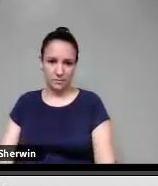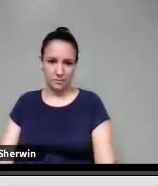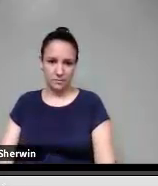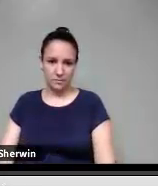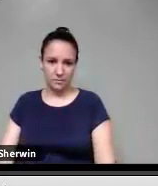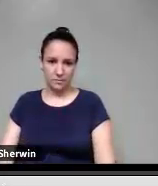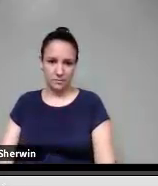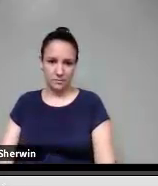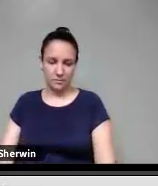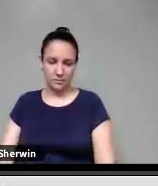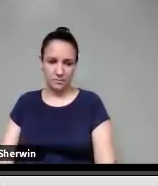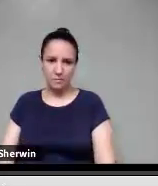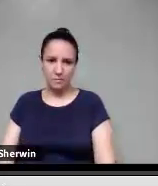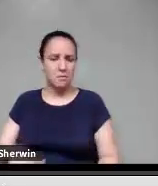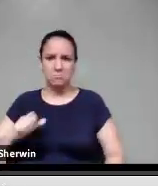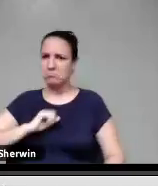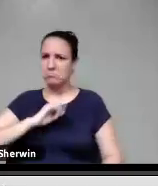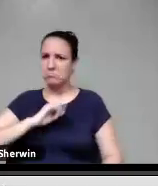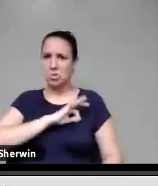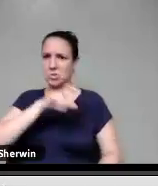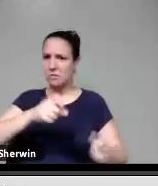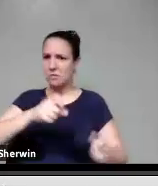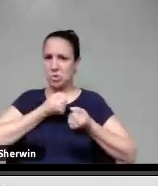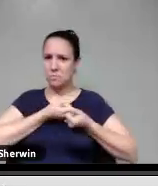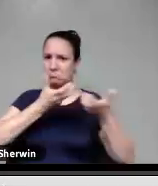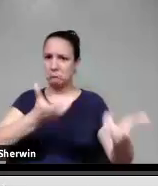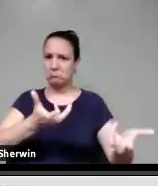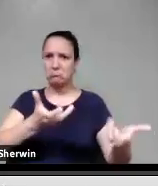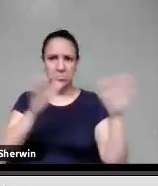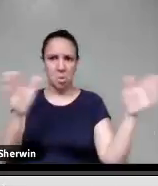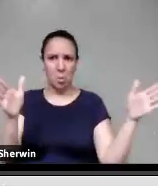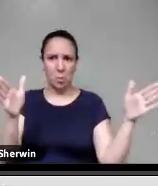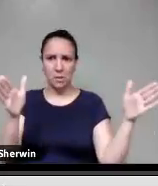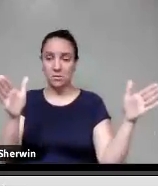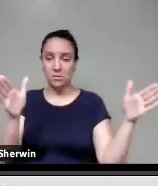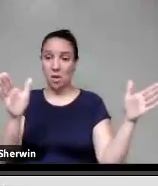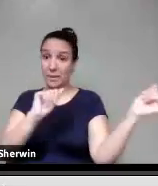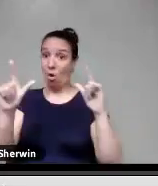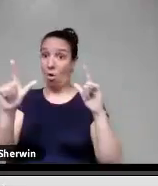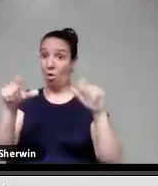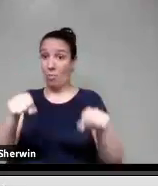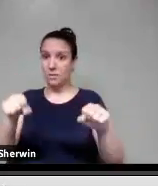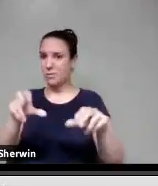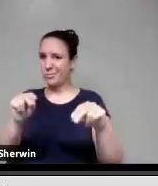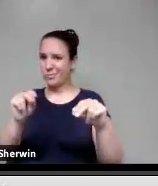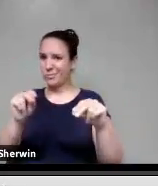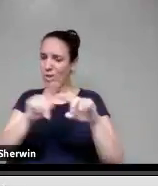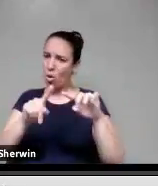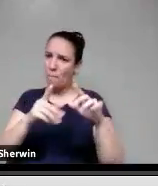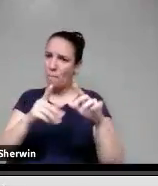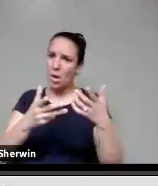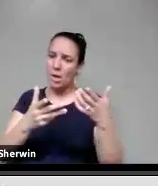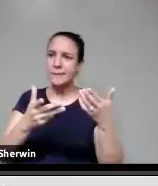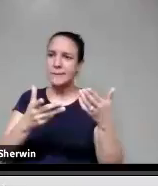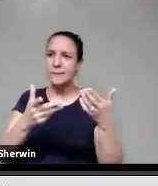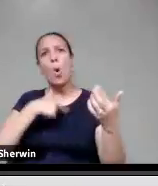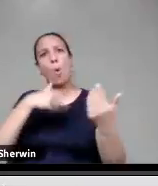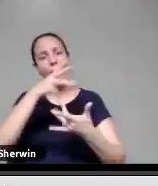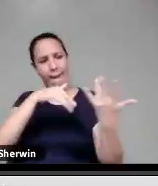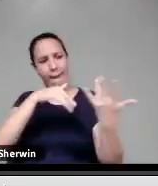hold back or be hesitant about sharing that with you, and they know not everything's going to be possible and so forth, but they might say, you know, I hang out with a